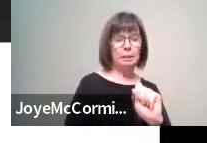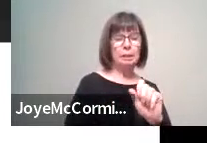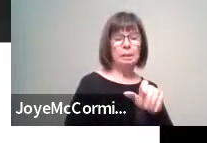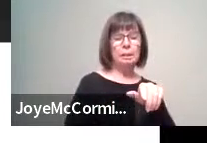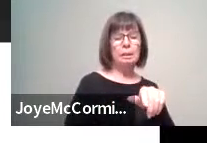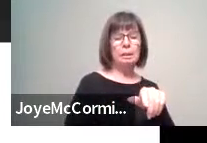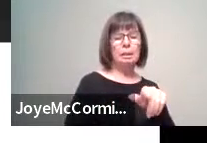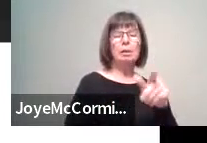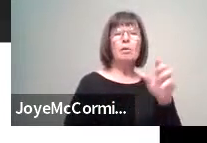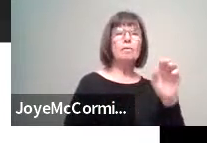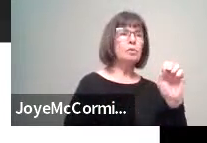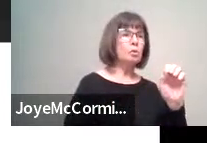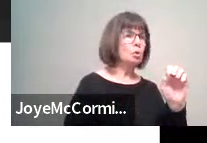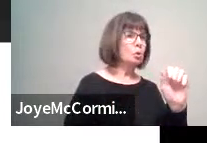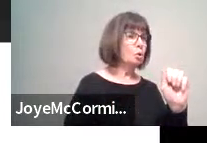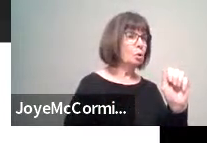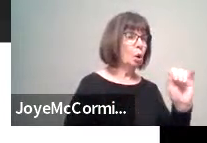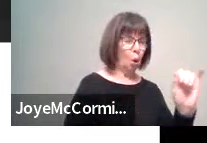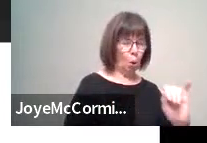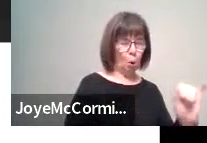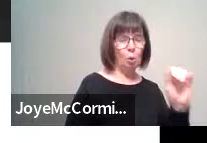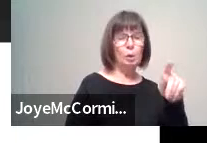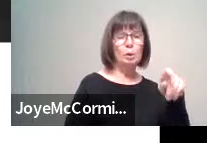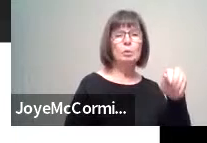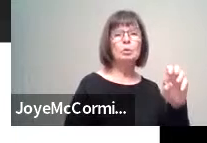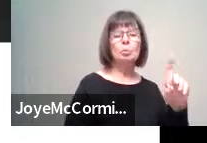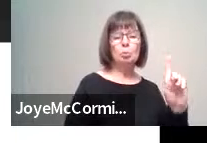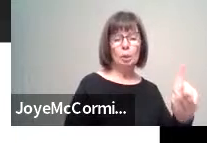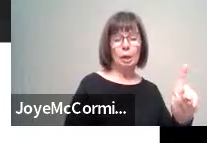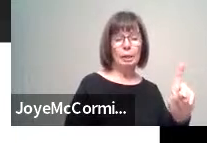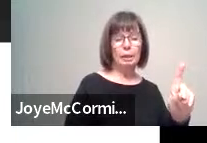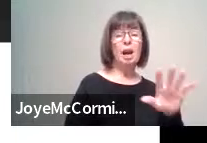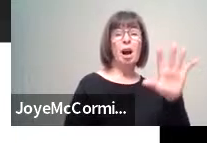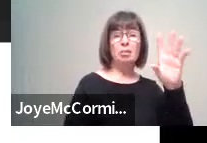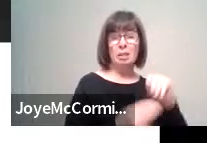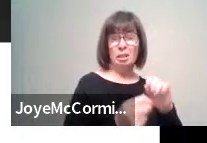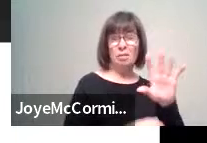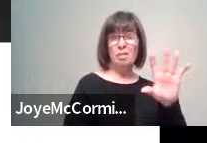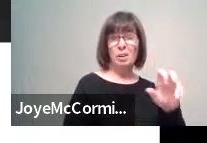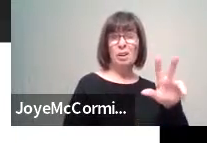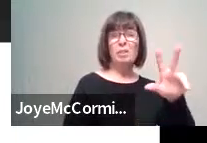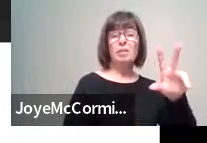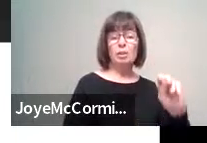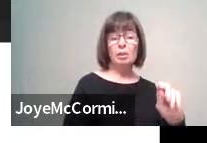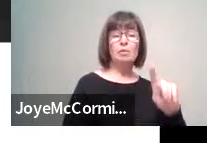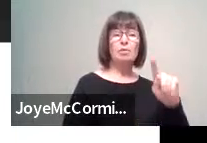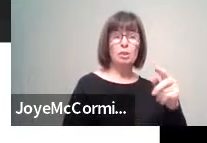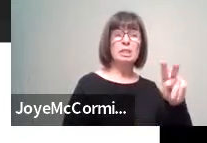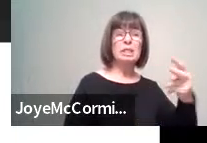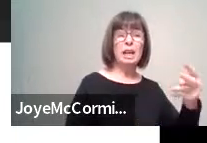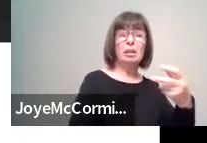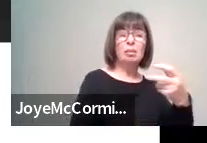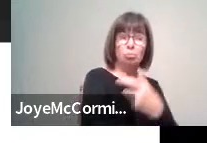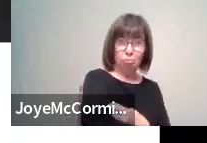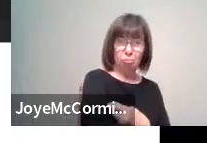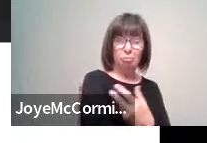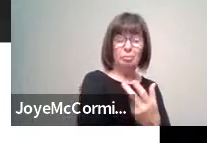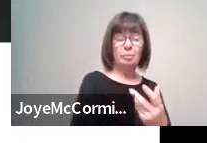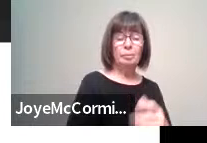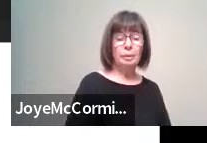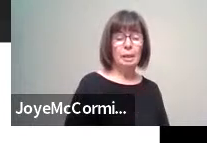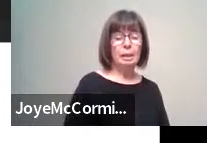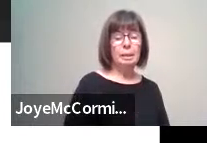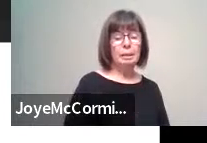at Oakland Pride with 553 first and second doses and 504 first and second doses at Pride